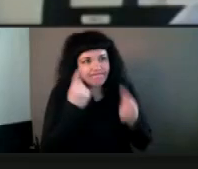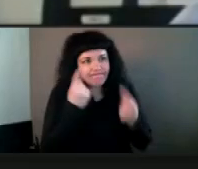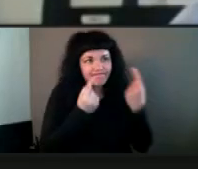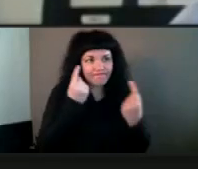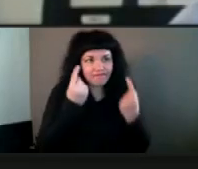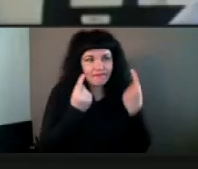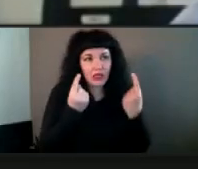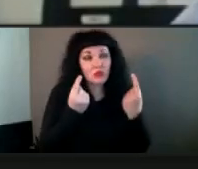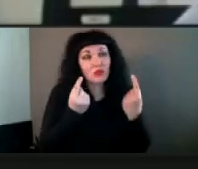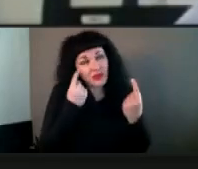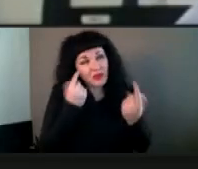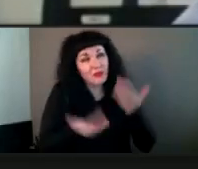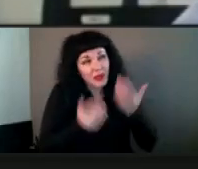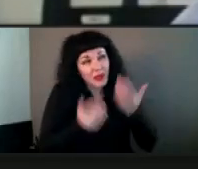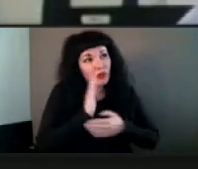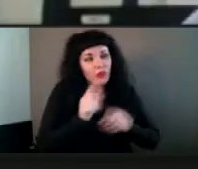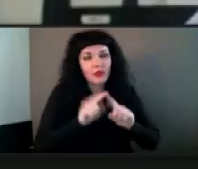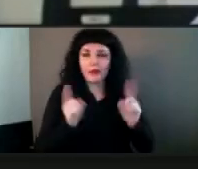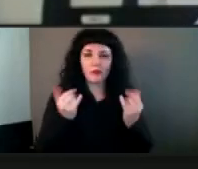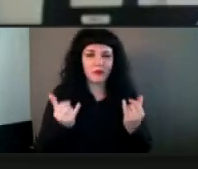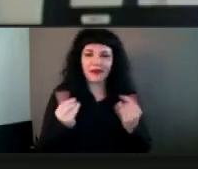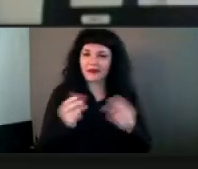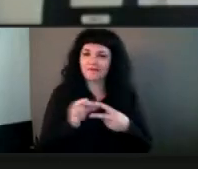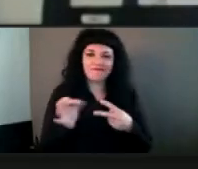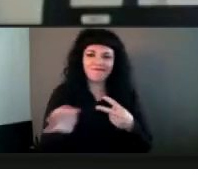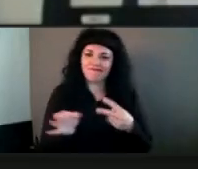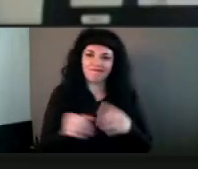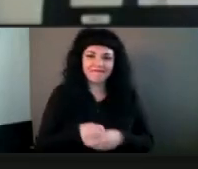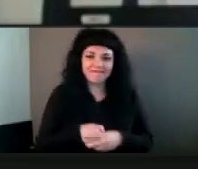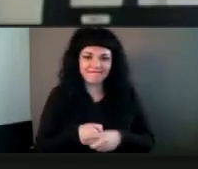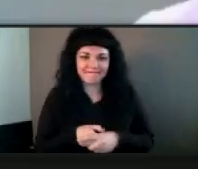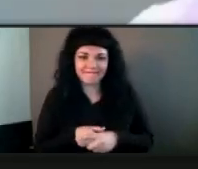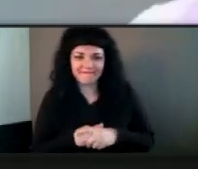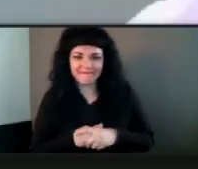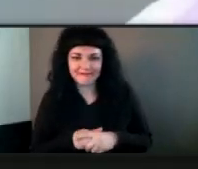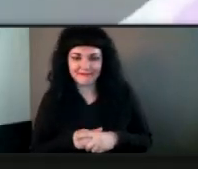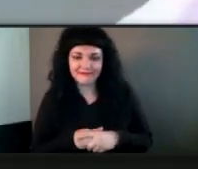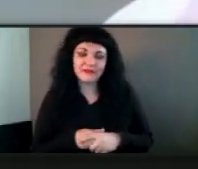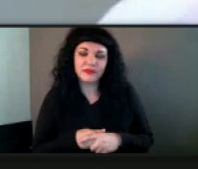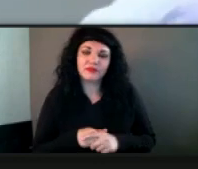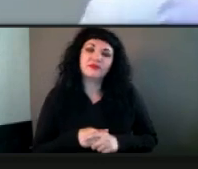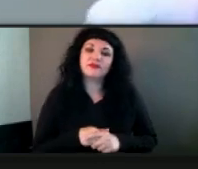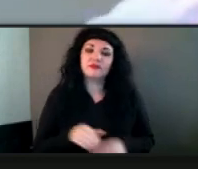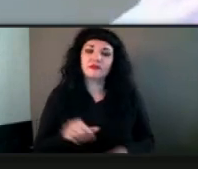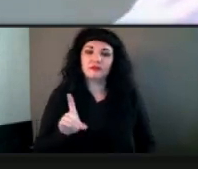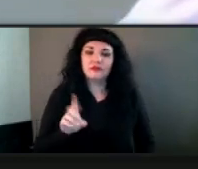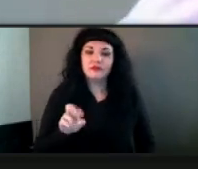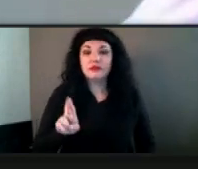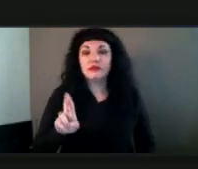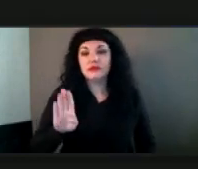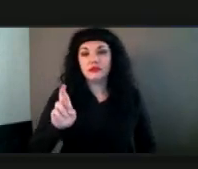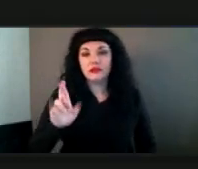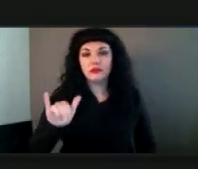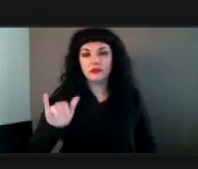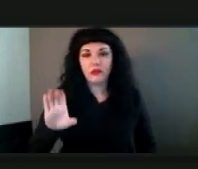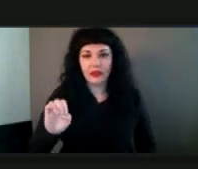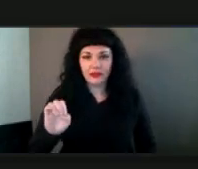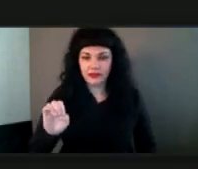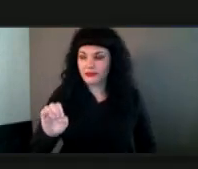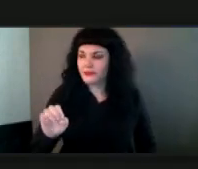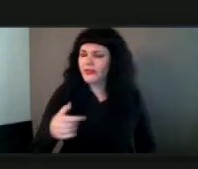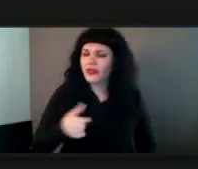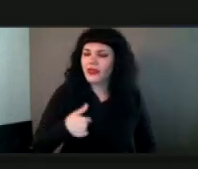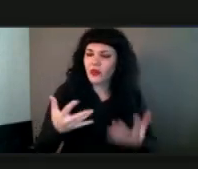be an option for us right now anyway. Thank you. And then Dr. Bryce? Yeah, I was just going to say for